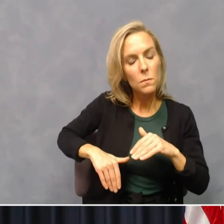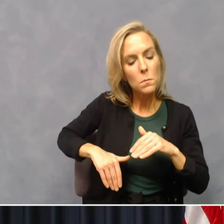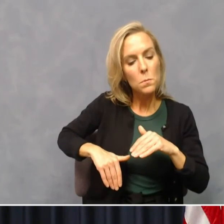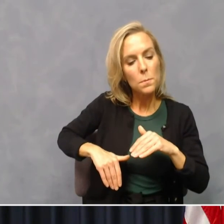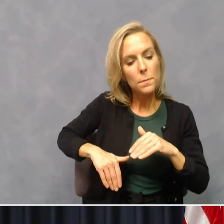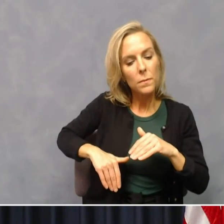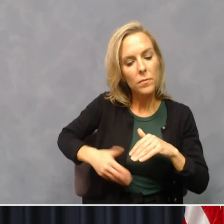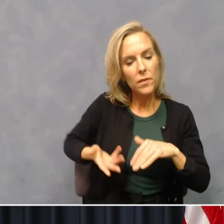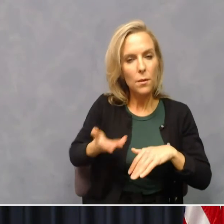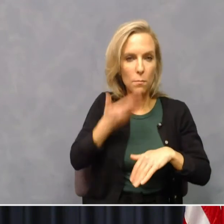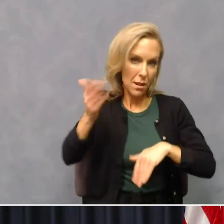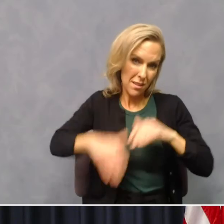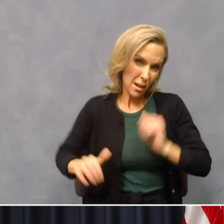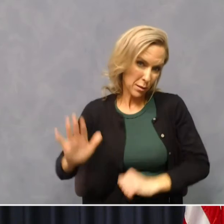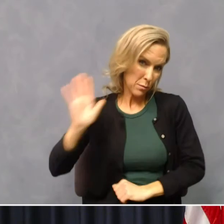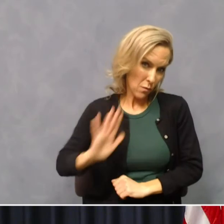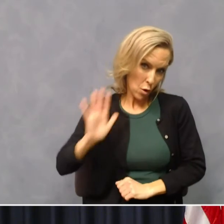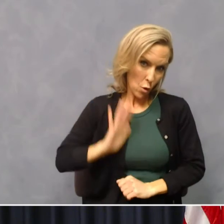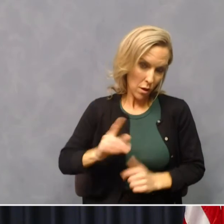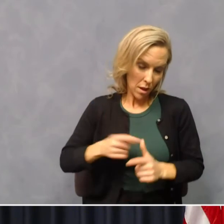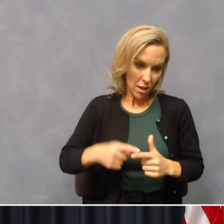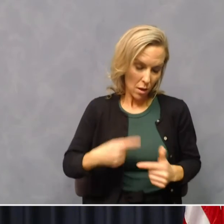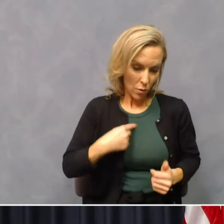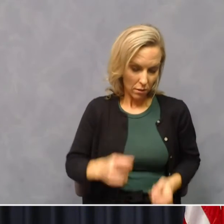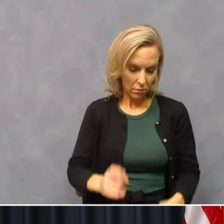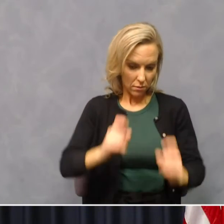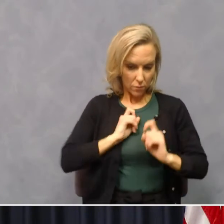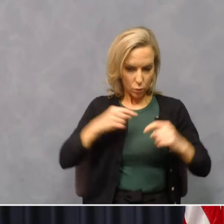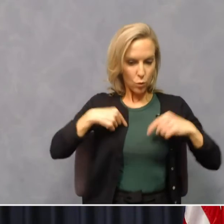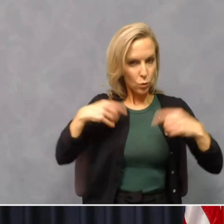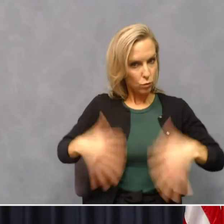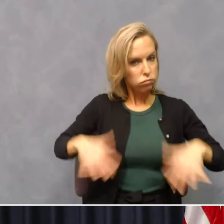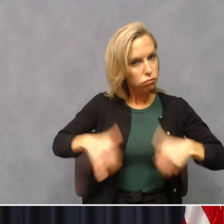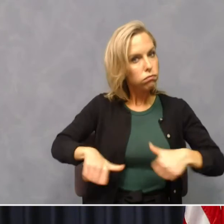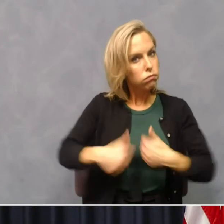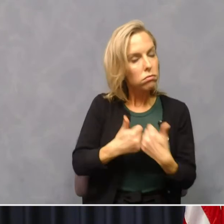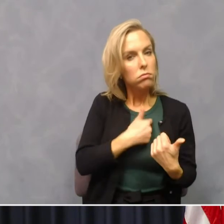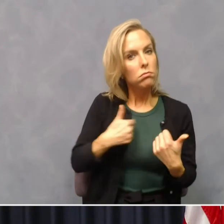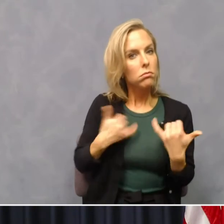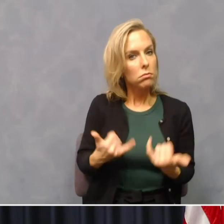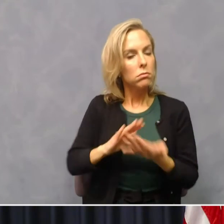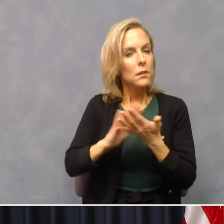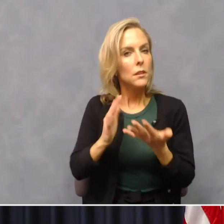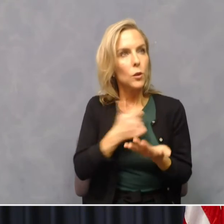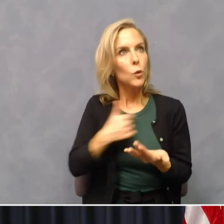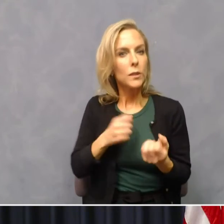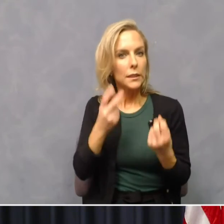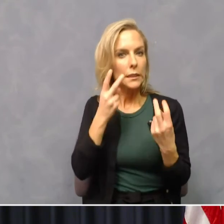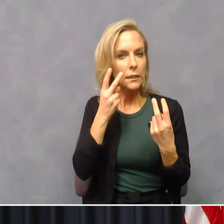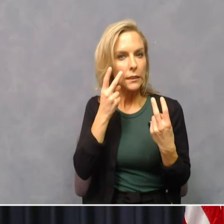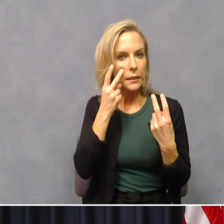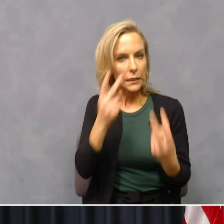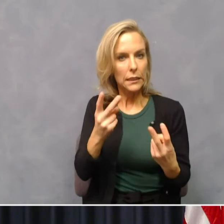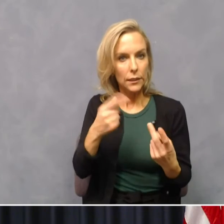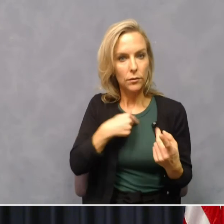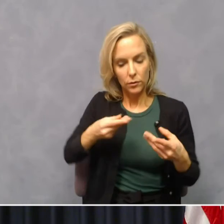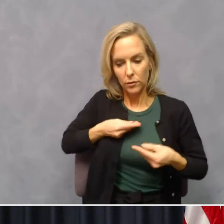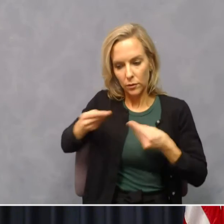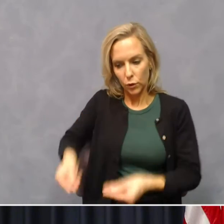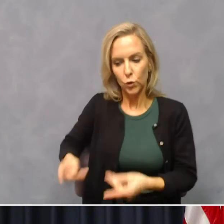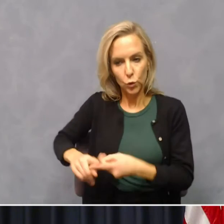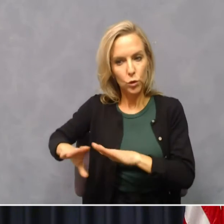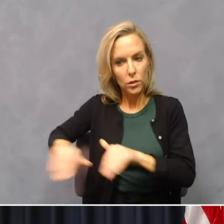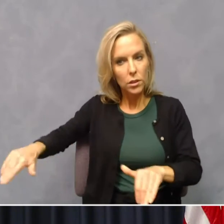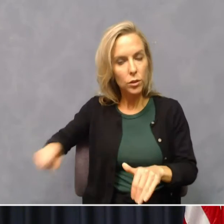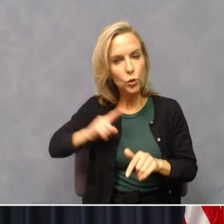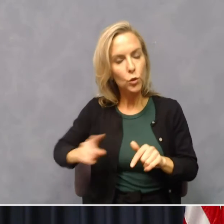it was when it was put into our hands. And hopefully we, as the adults that'll pass it along to our children, can absorb as many of